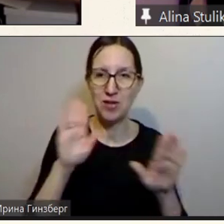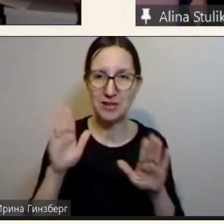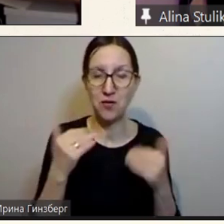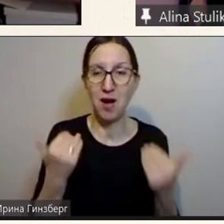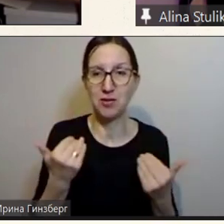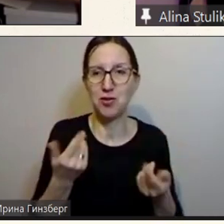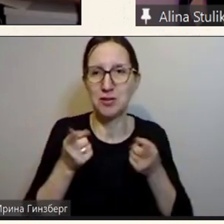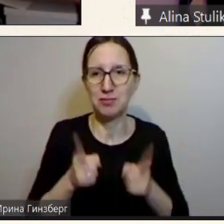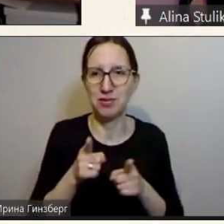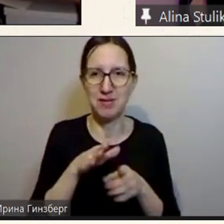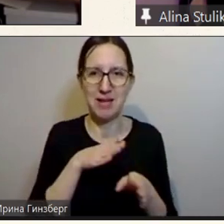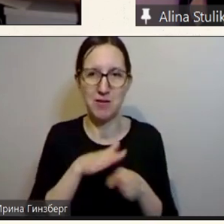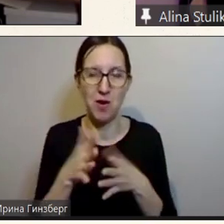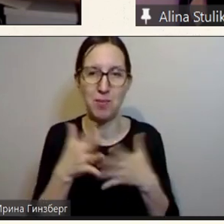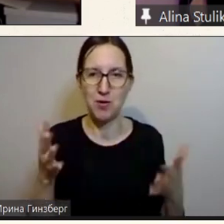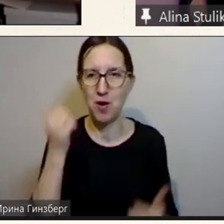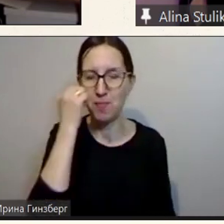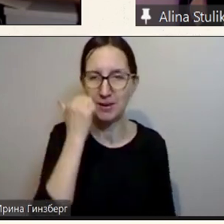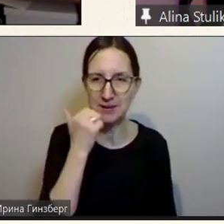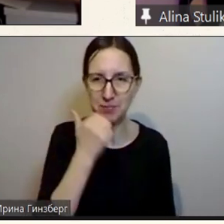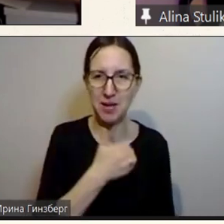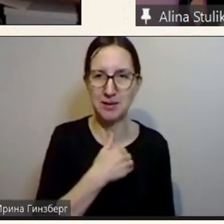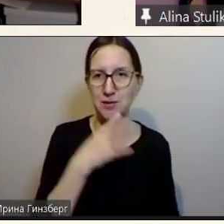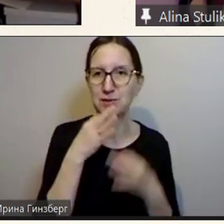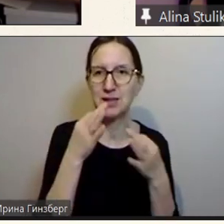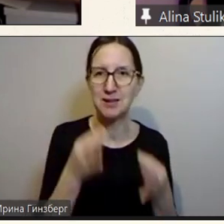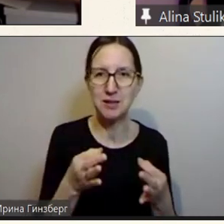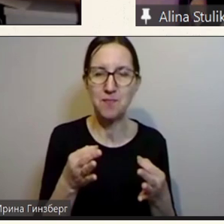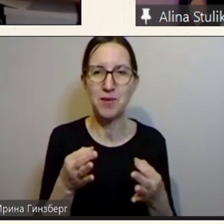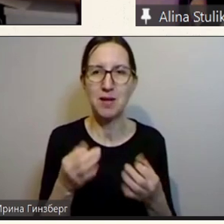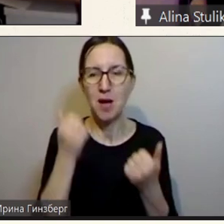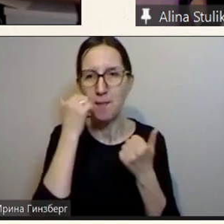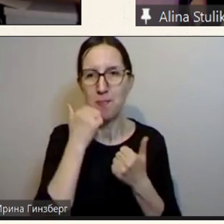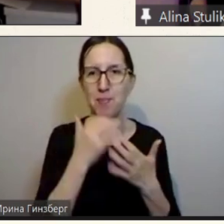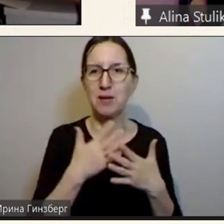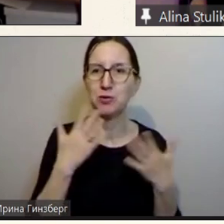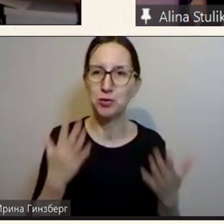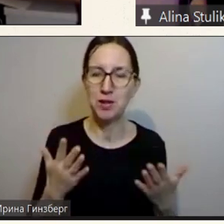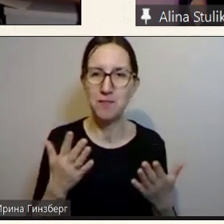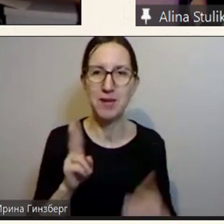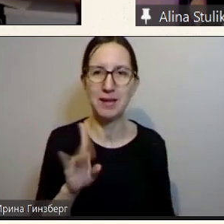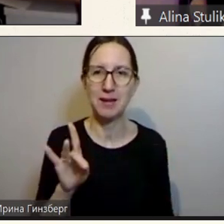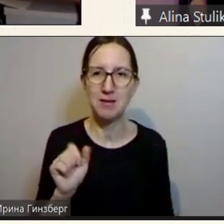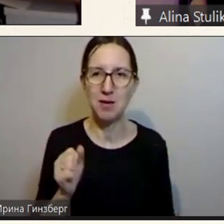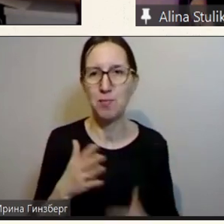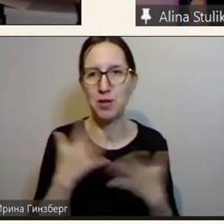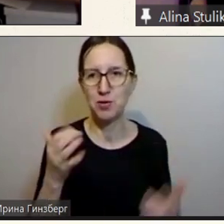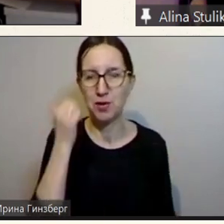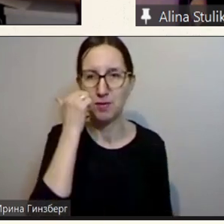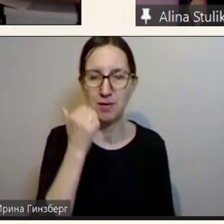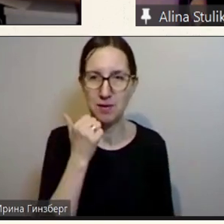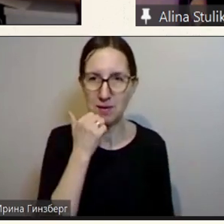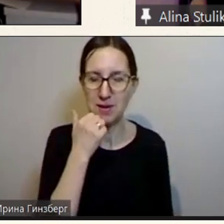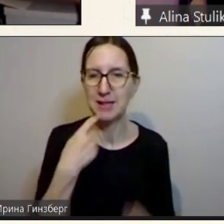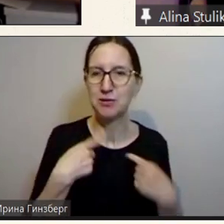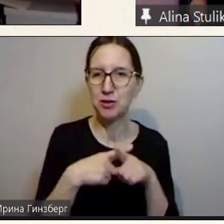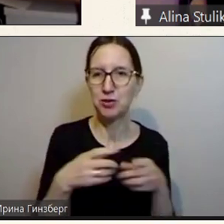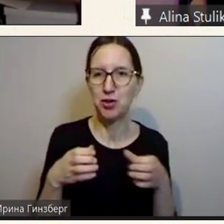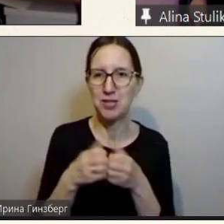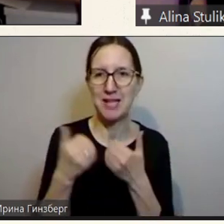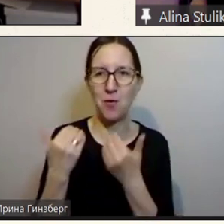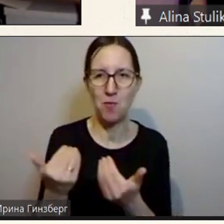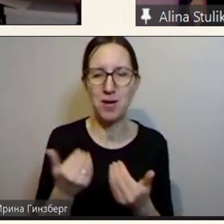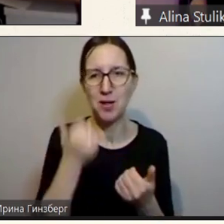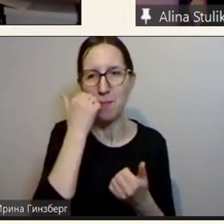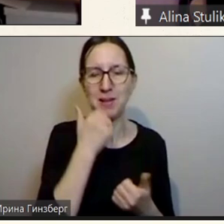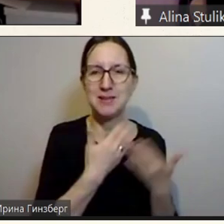was conceived, and it's realized only now. Thank you so much. I'd like also, so thanks,